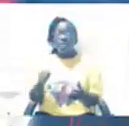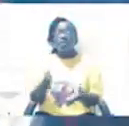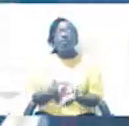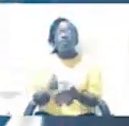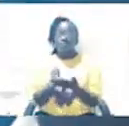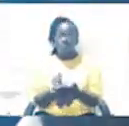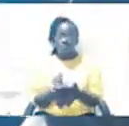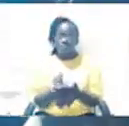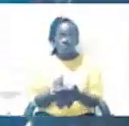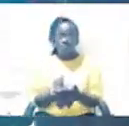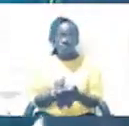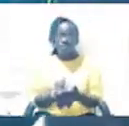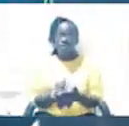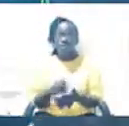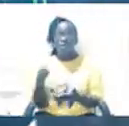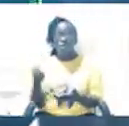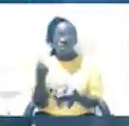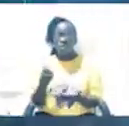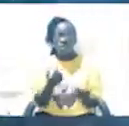depend on him.